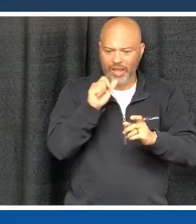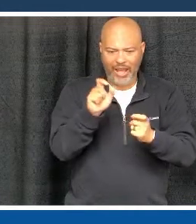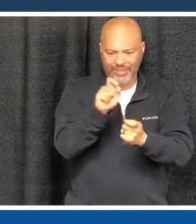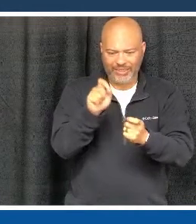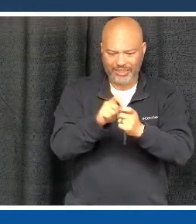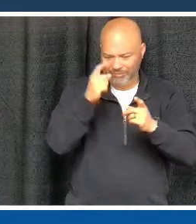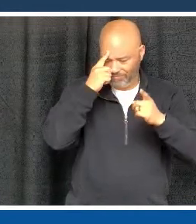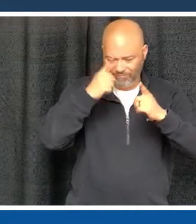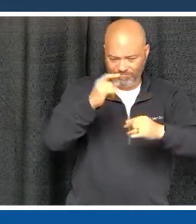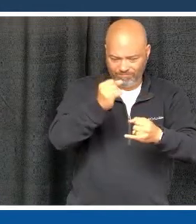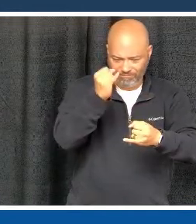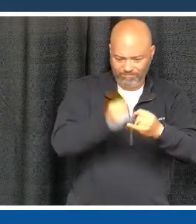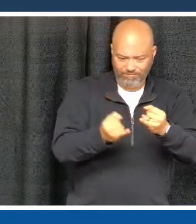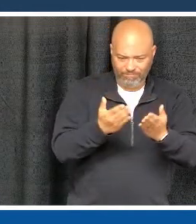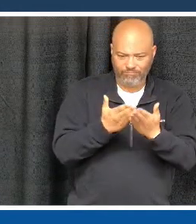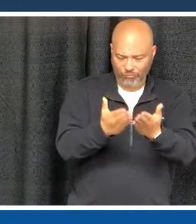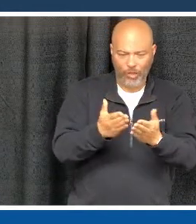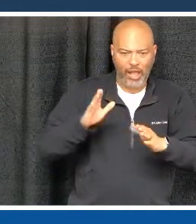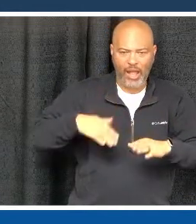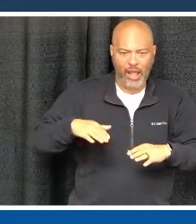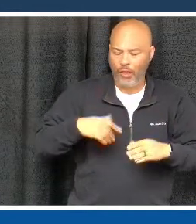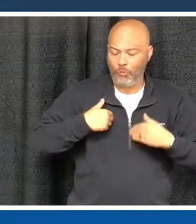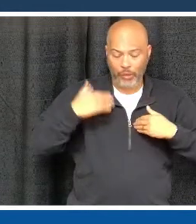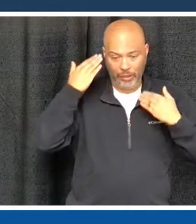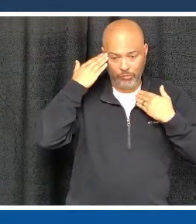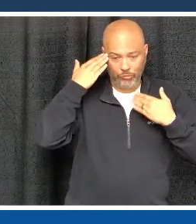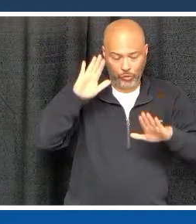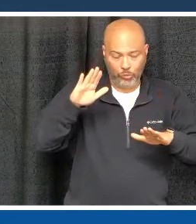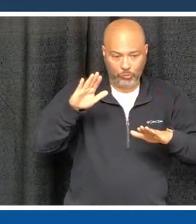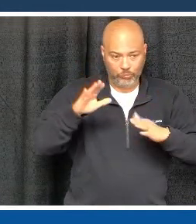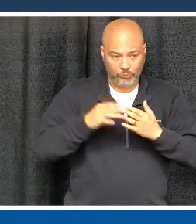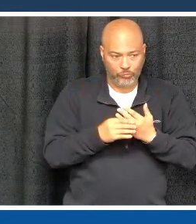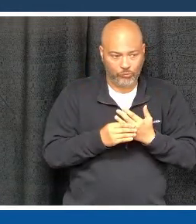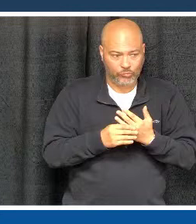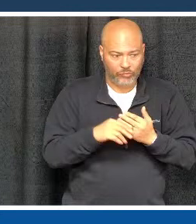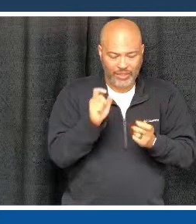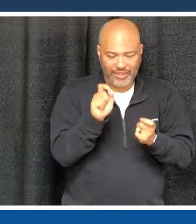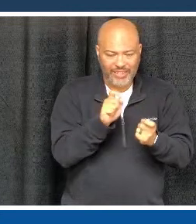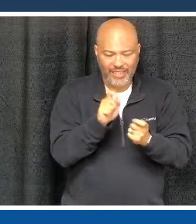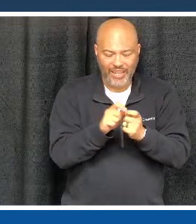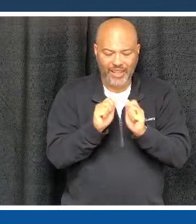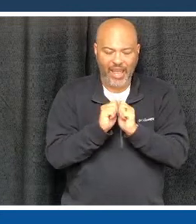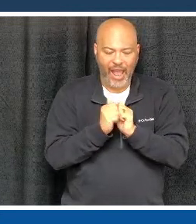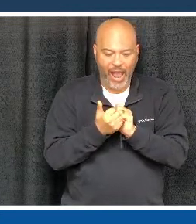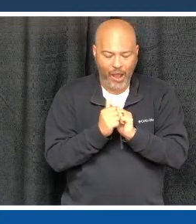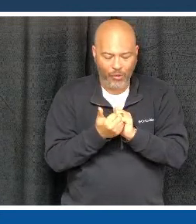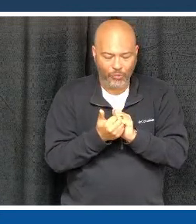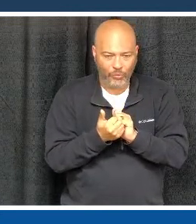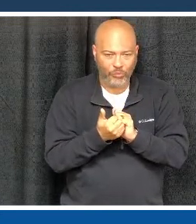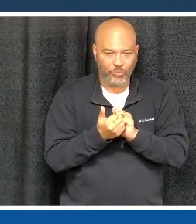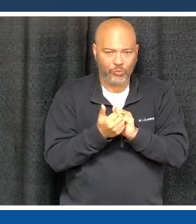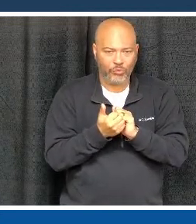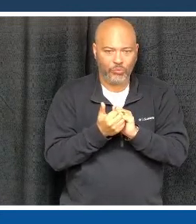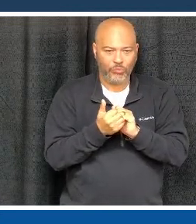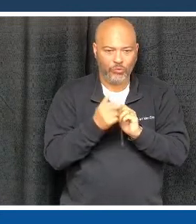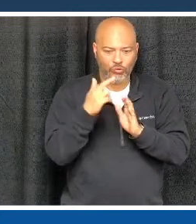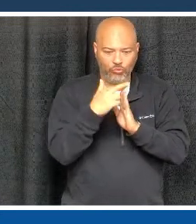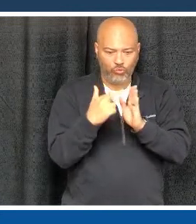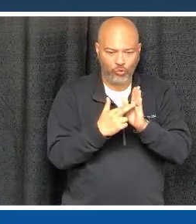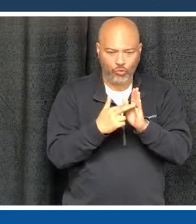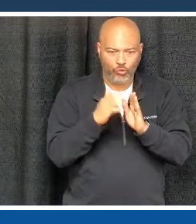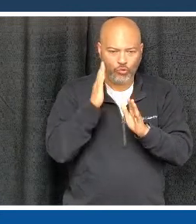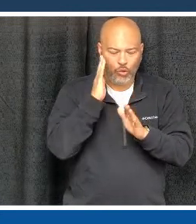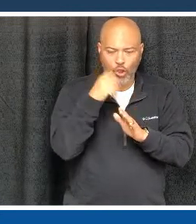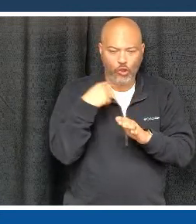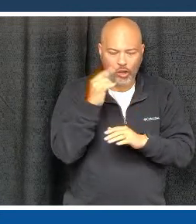not, the final proposal is not made. We don't know exactly how the legislation is going to